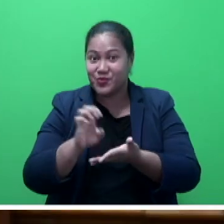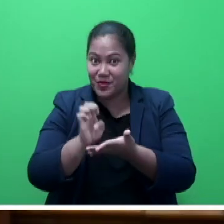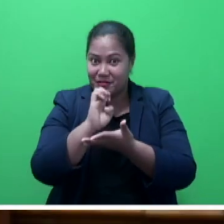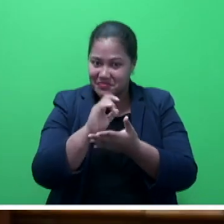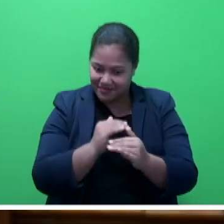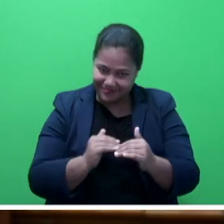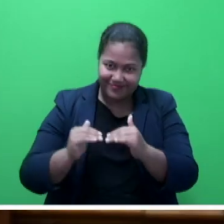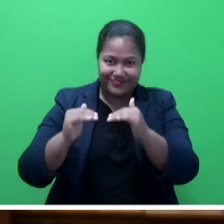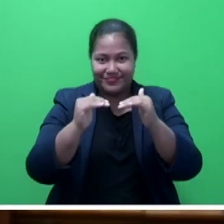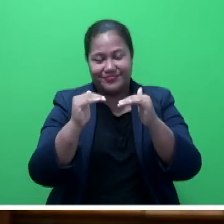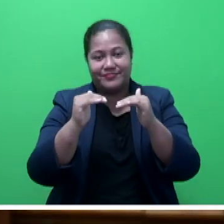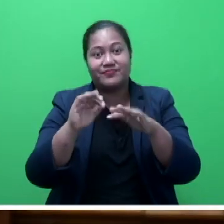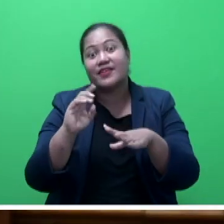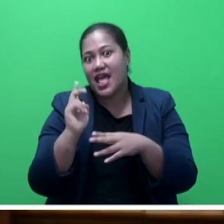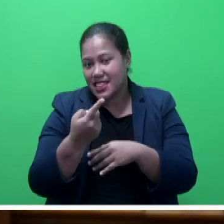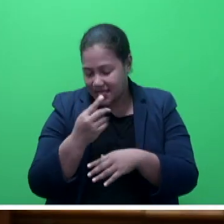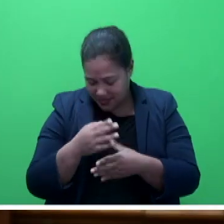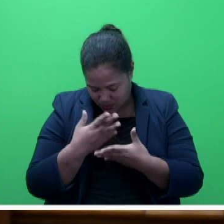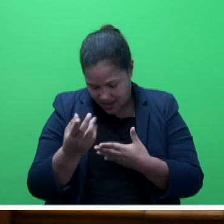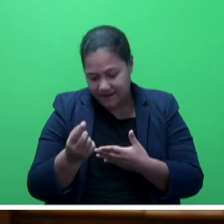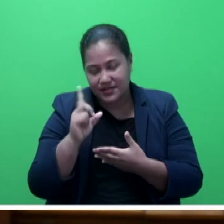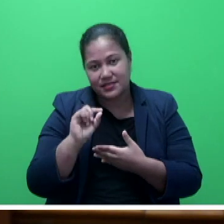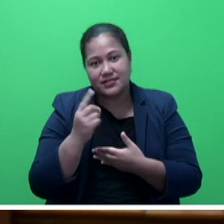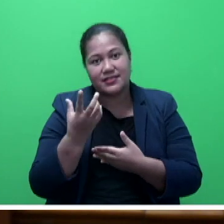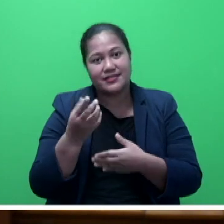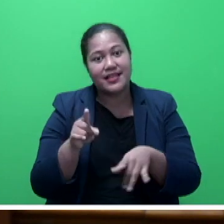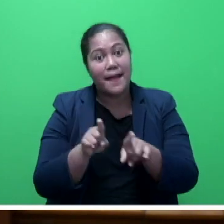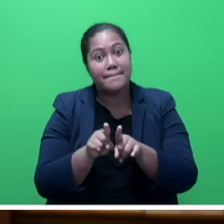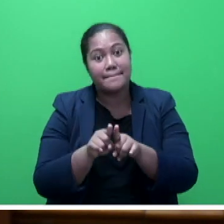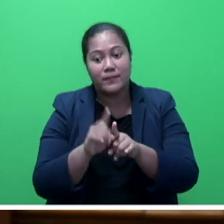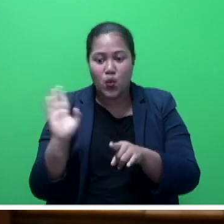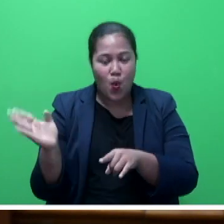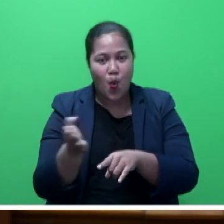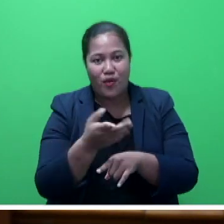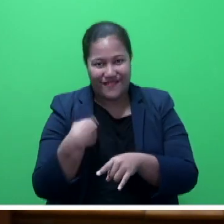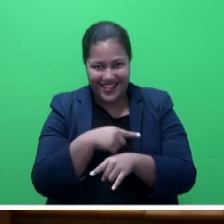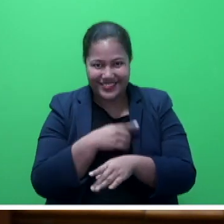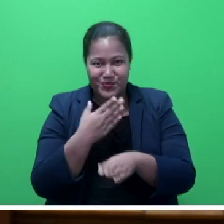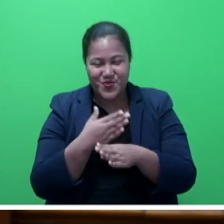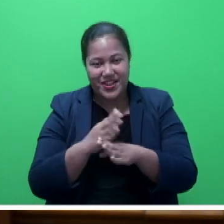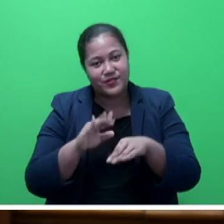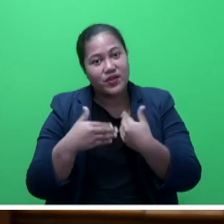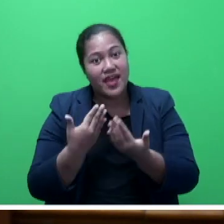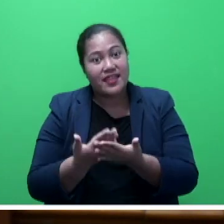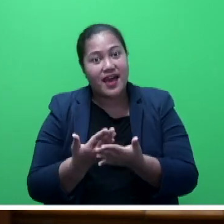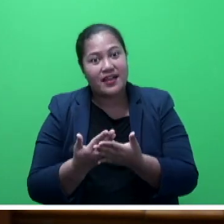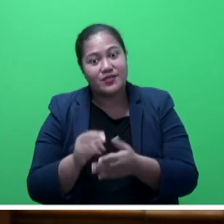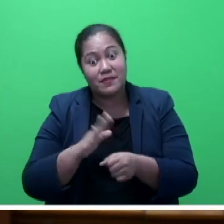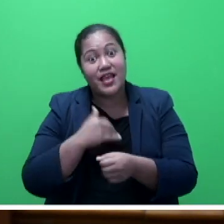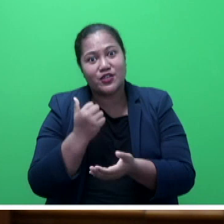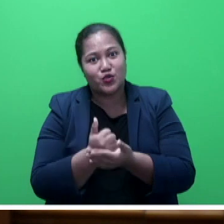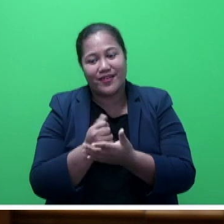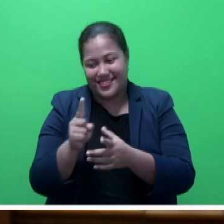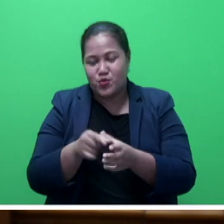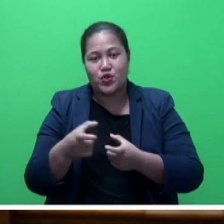Again, it will take the same truly patriotic whole-of-nation effort that it took to contain the virus